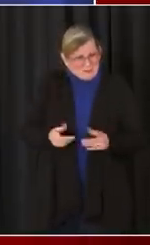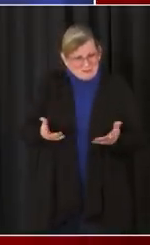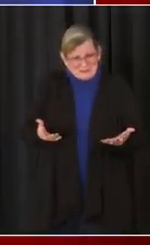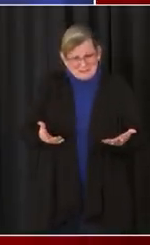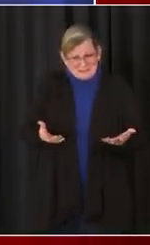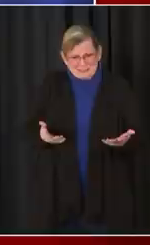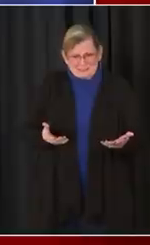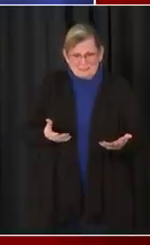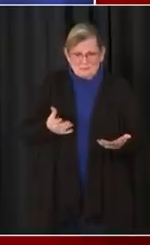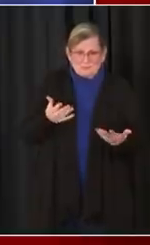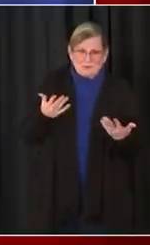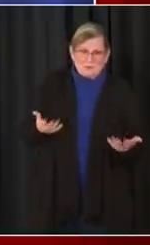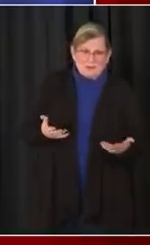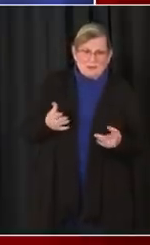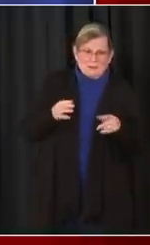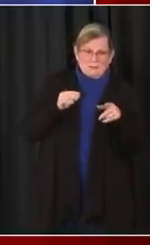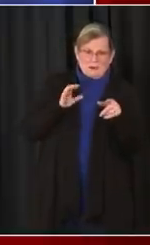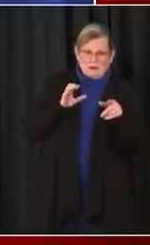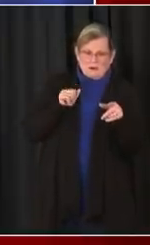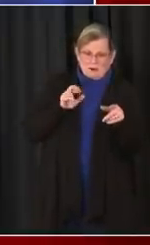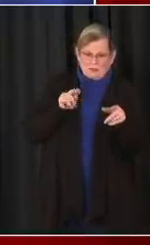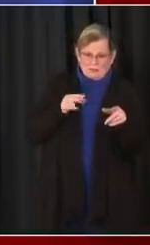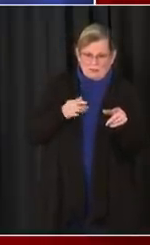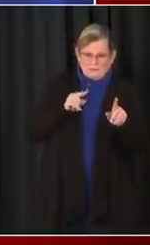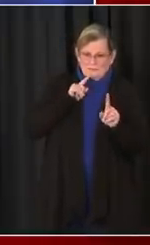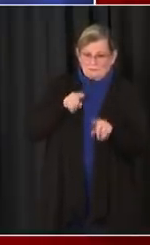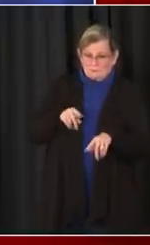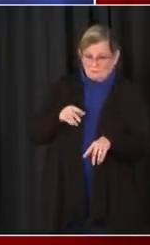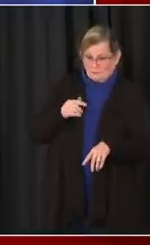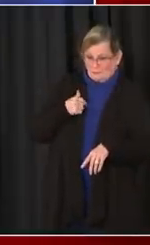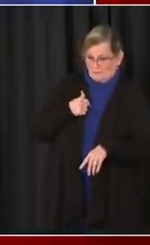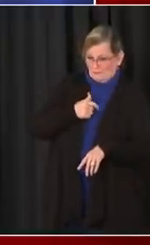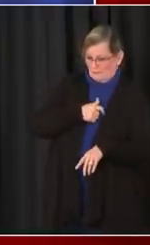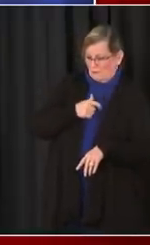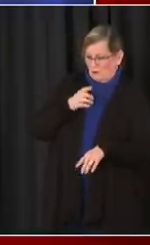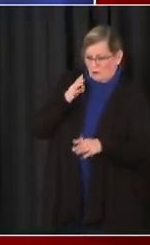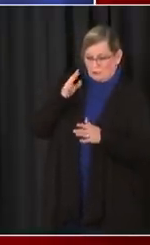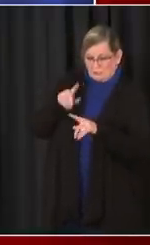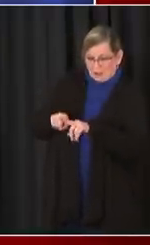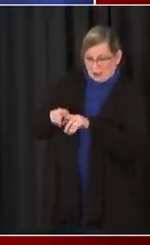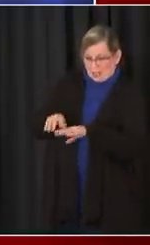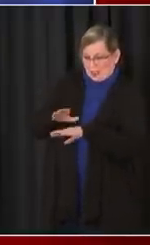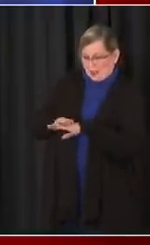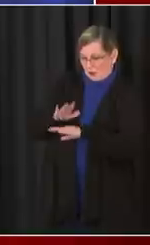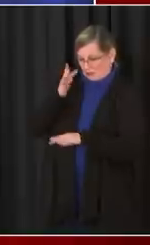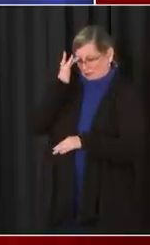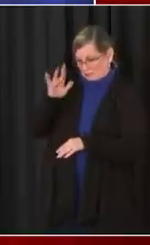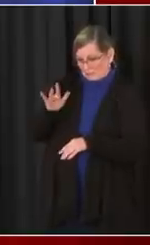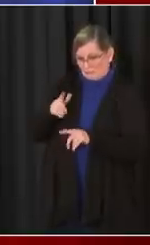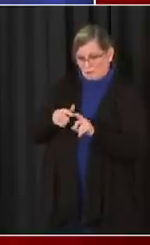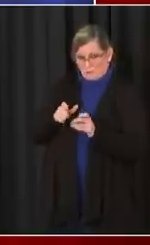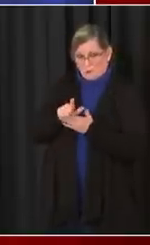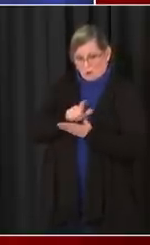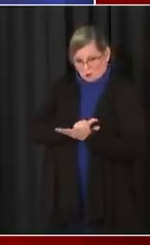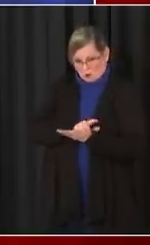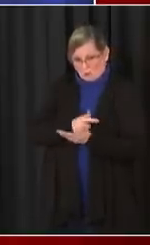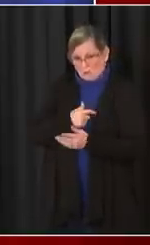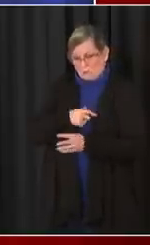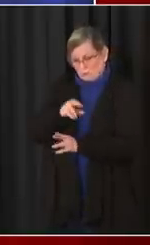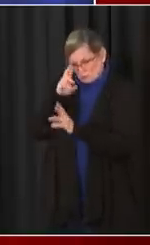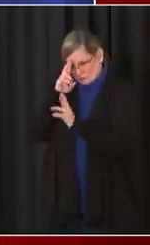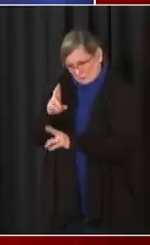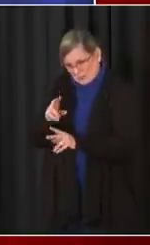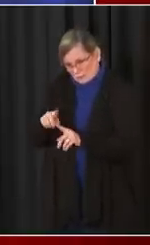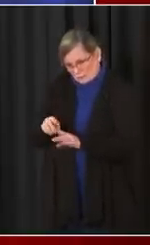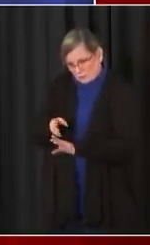if not likely. Well, we don't have, we rely on our intelligence from law enforcement and local police, obviously, but with respect to